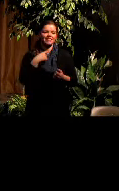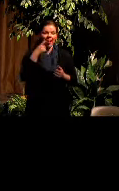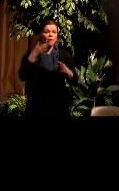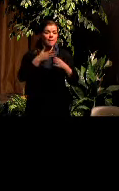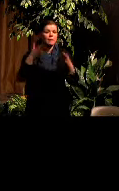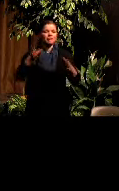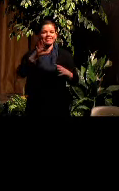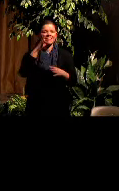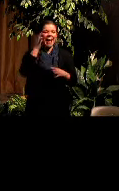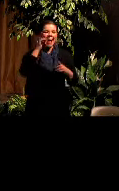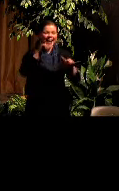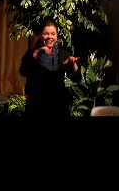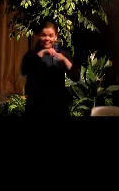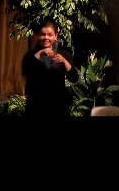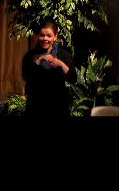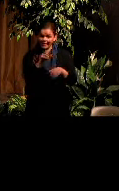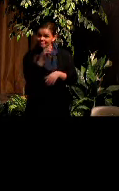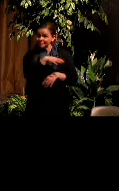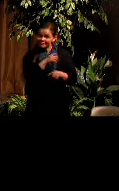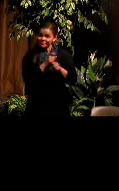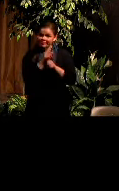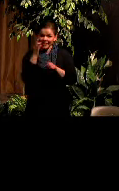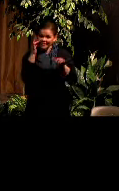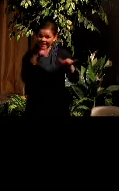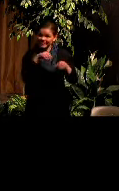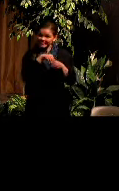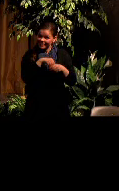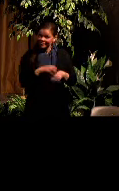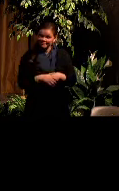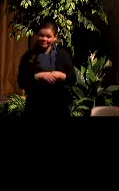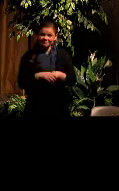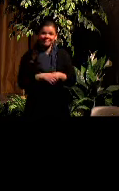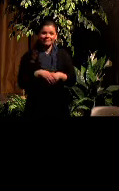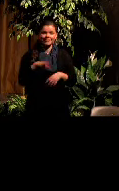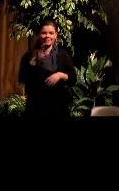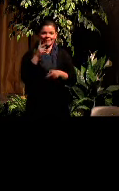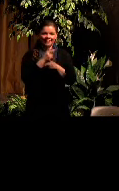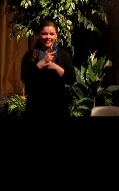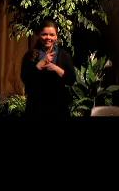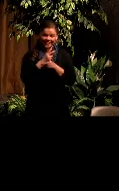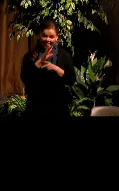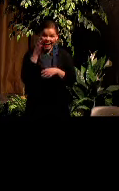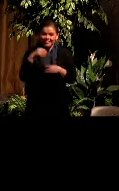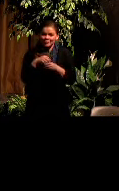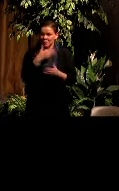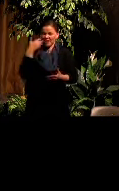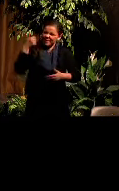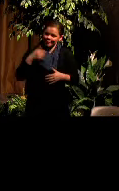keep your cats indoors already if you have cats. You can plant native plants.